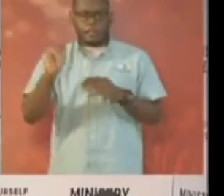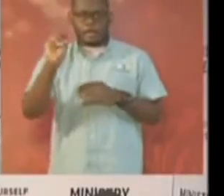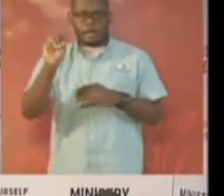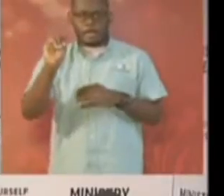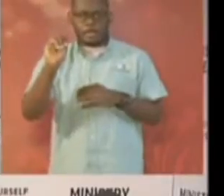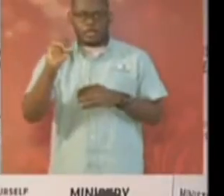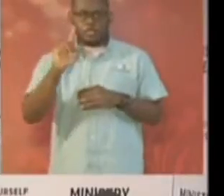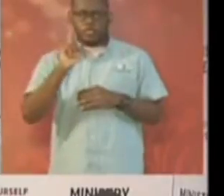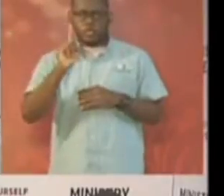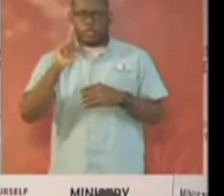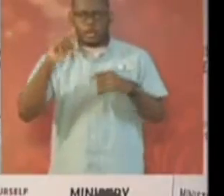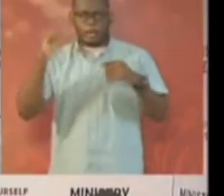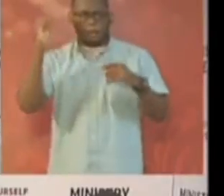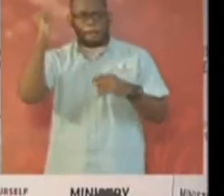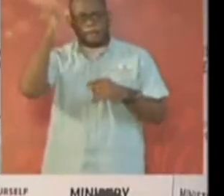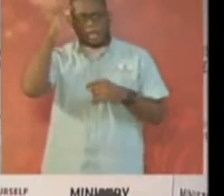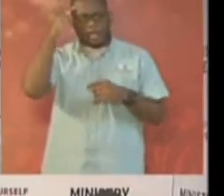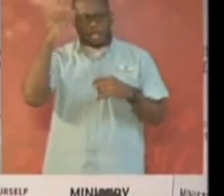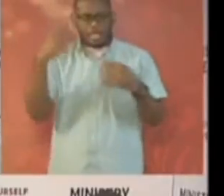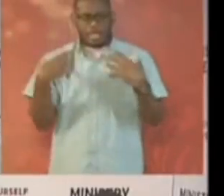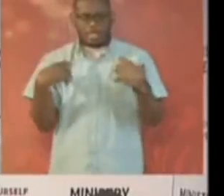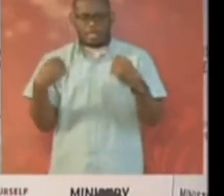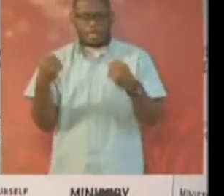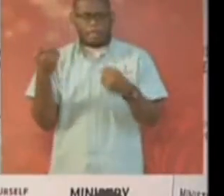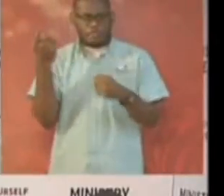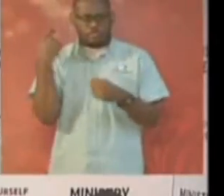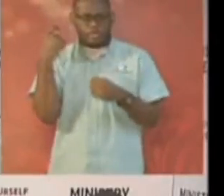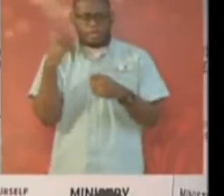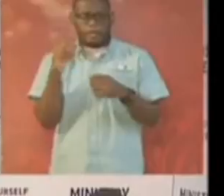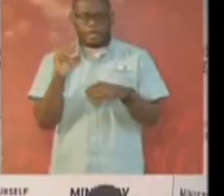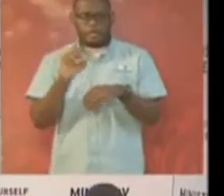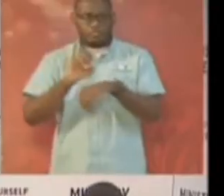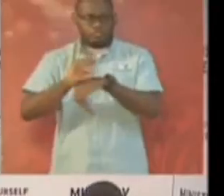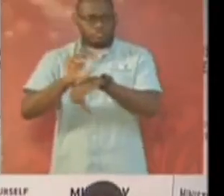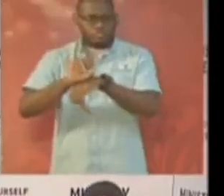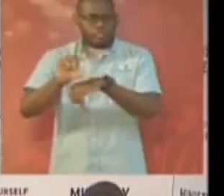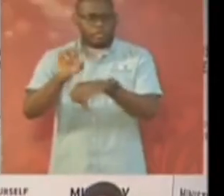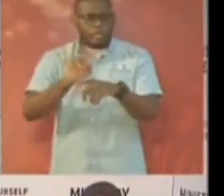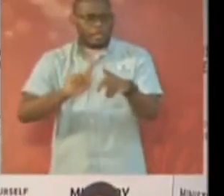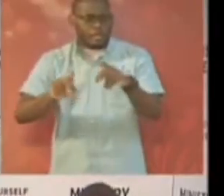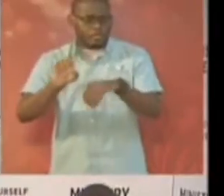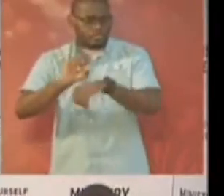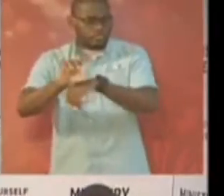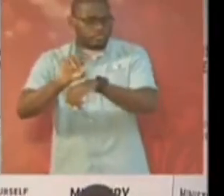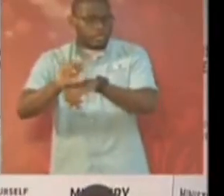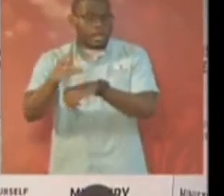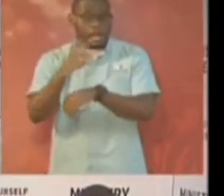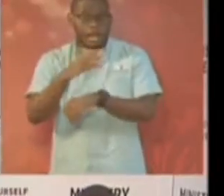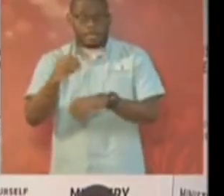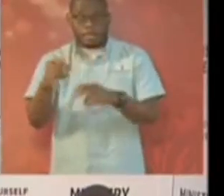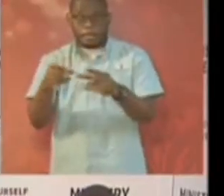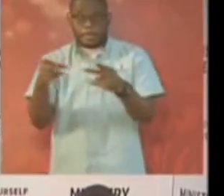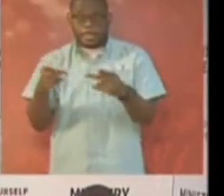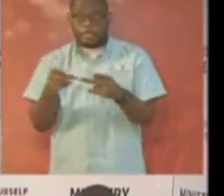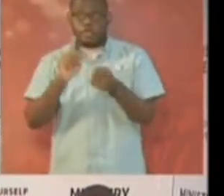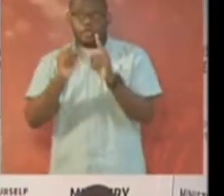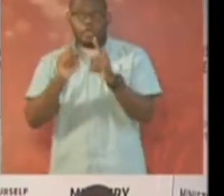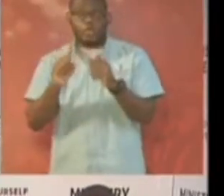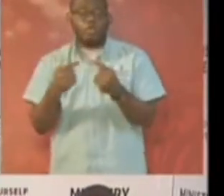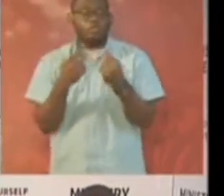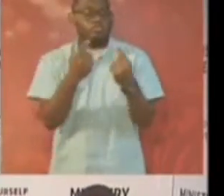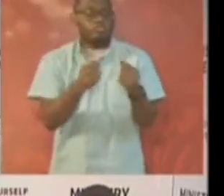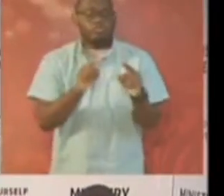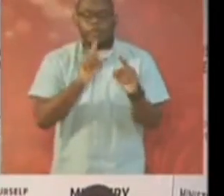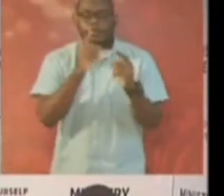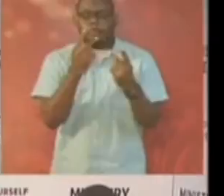issues that is affecting the general population and where persons can go to seek intervention. Today, I would like to know